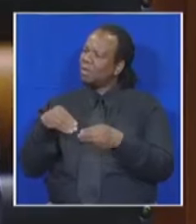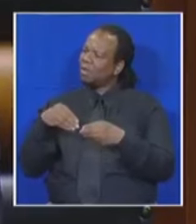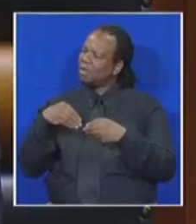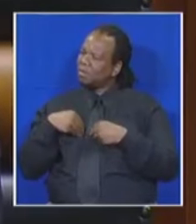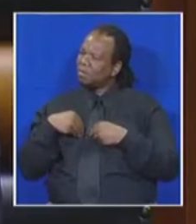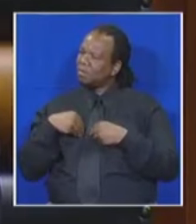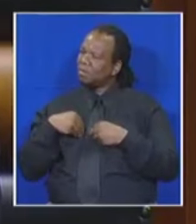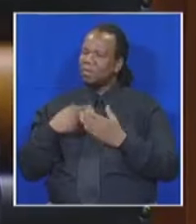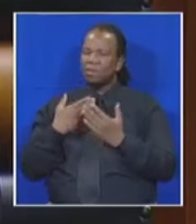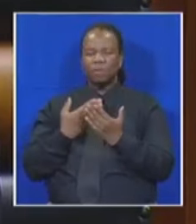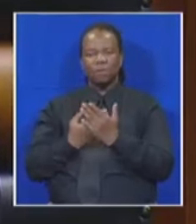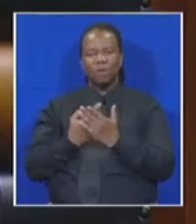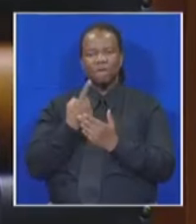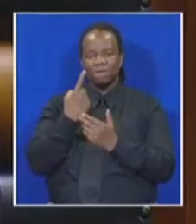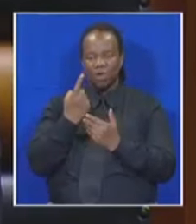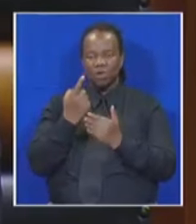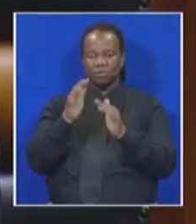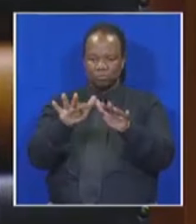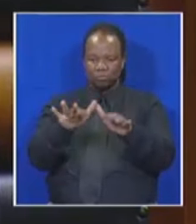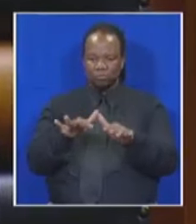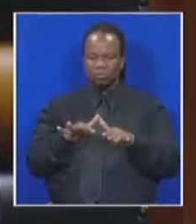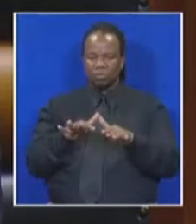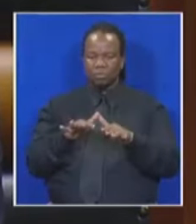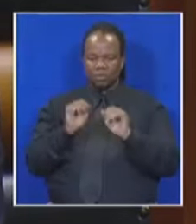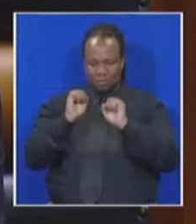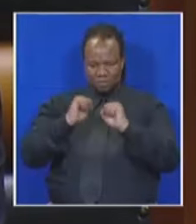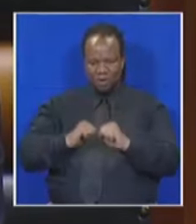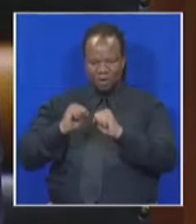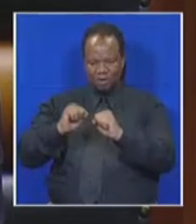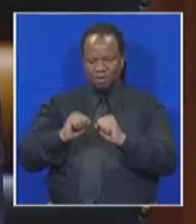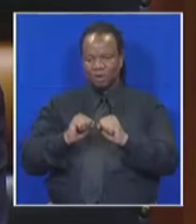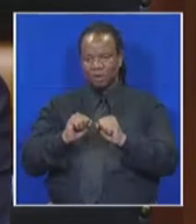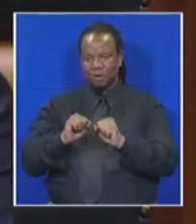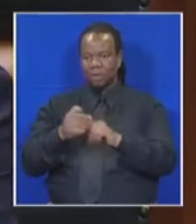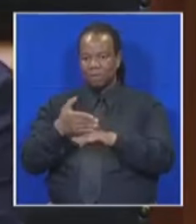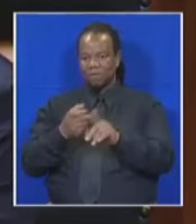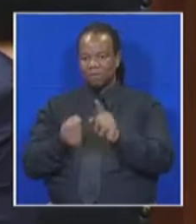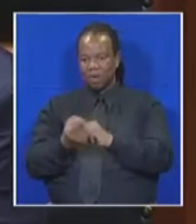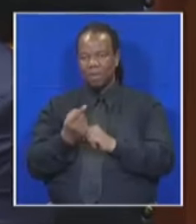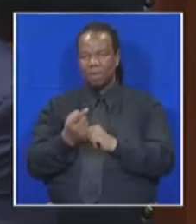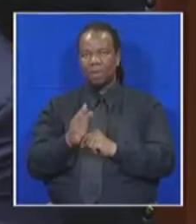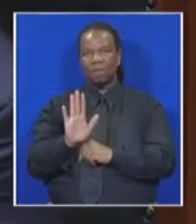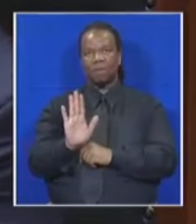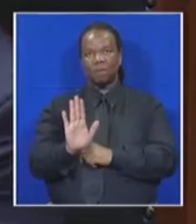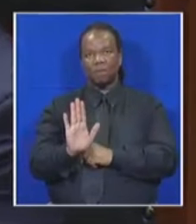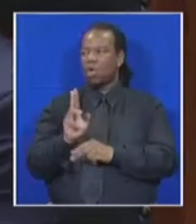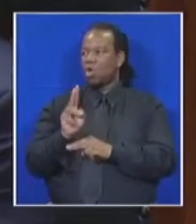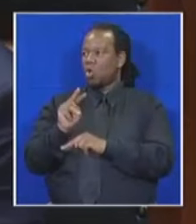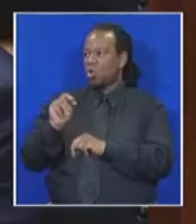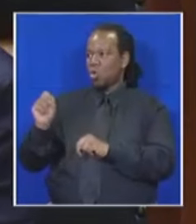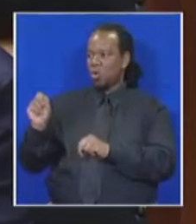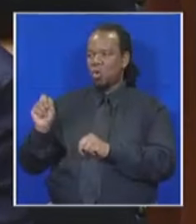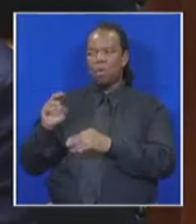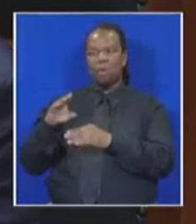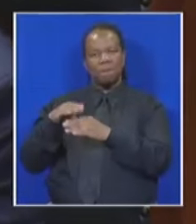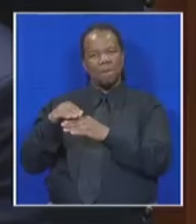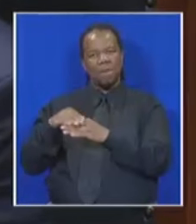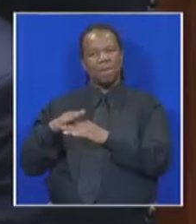agreeing that to happen. Firstly, no, honorable members, wait a